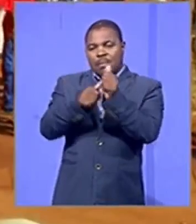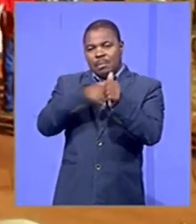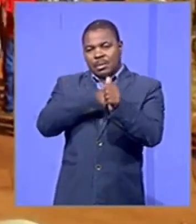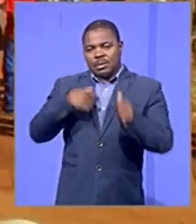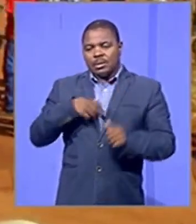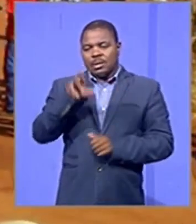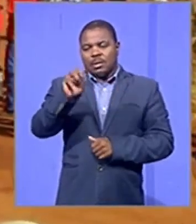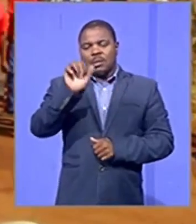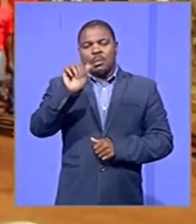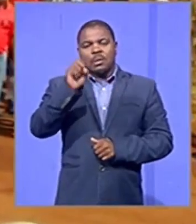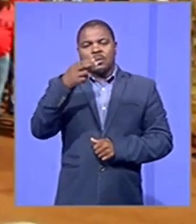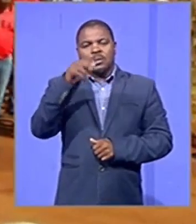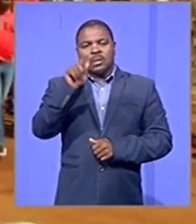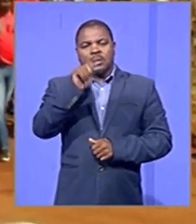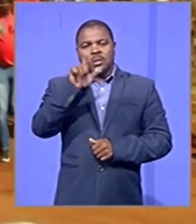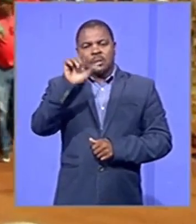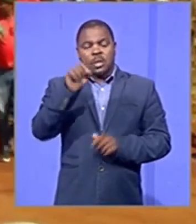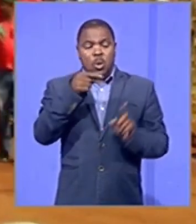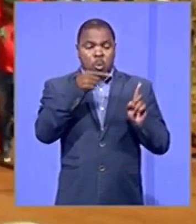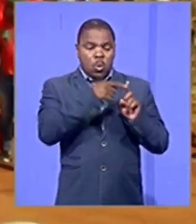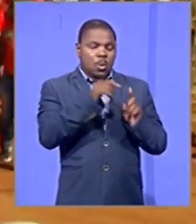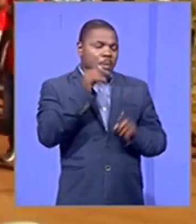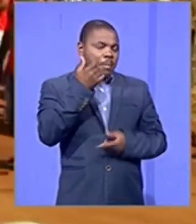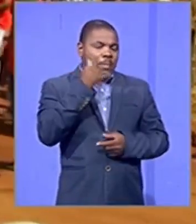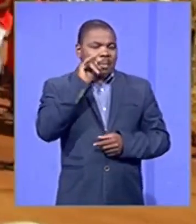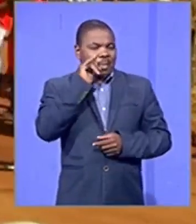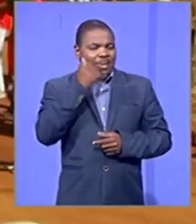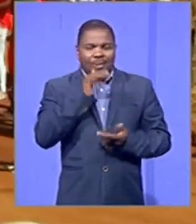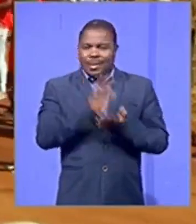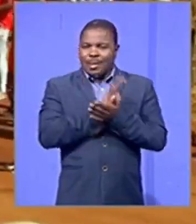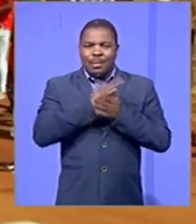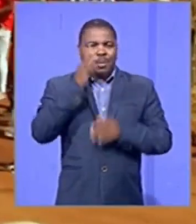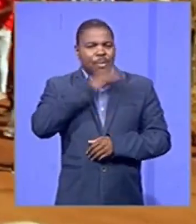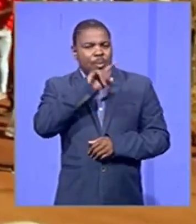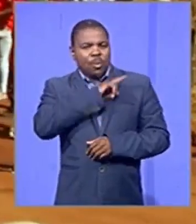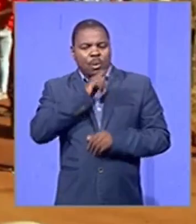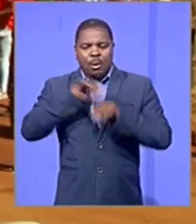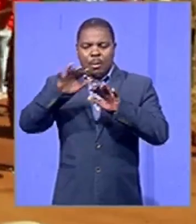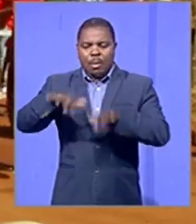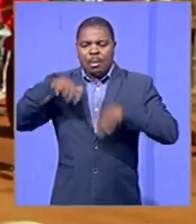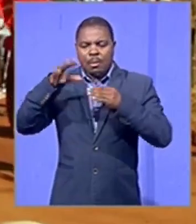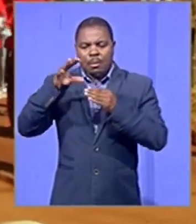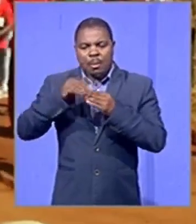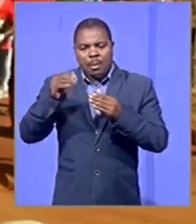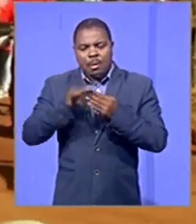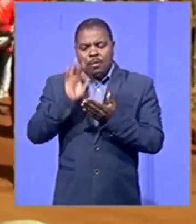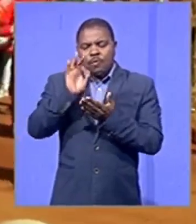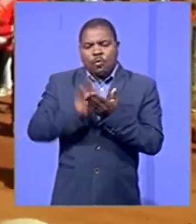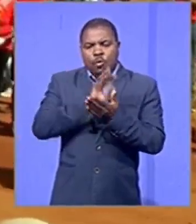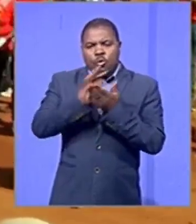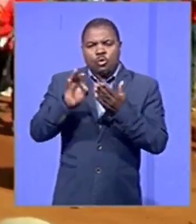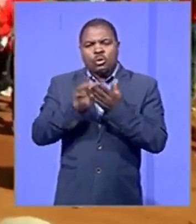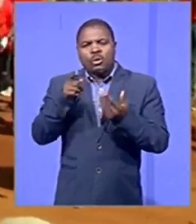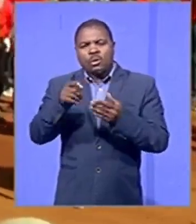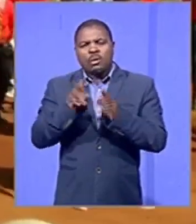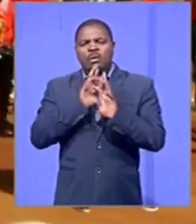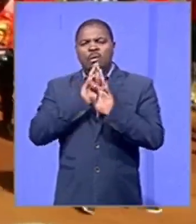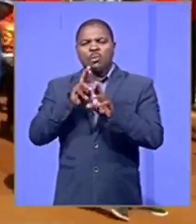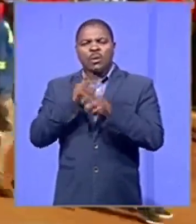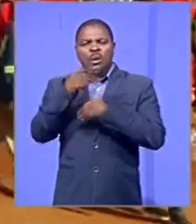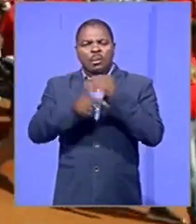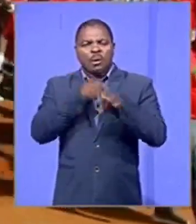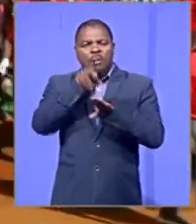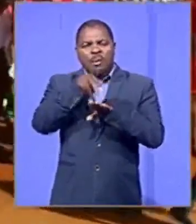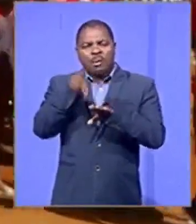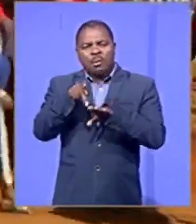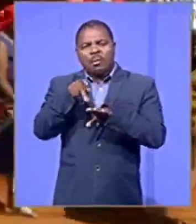re ga le shwediwela ke ka fao maloko a ANC ya parlamente a botile go kgatlhanong le pego ya boramolao ba go ikema ya malebana le phalaphala